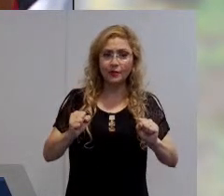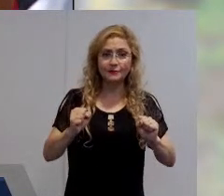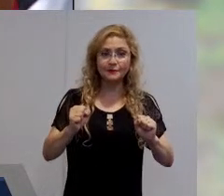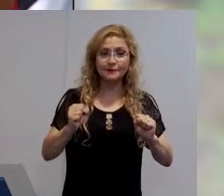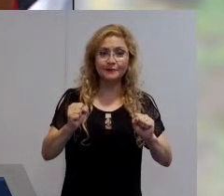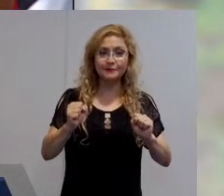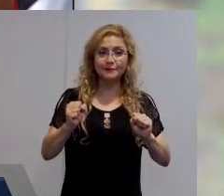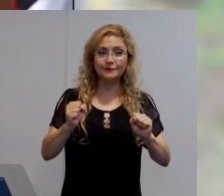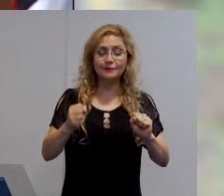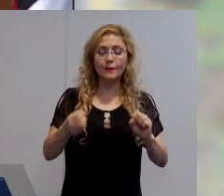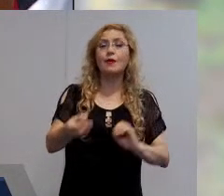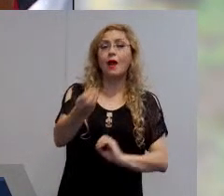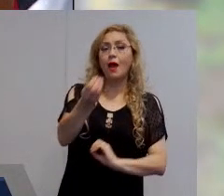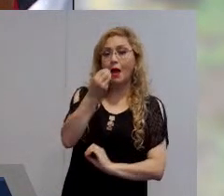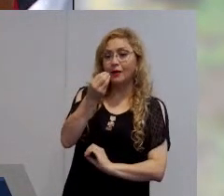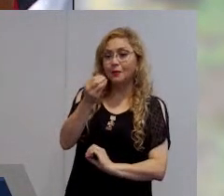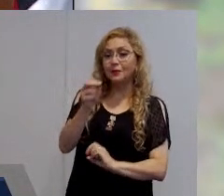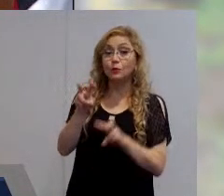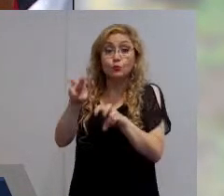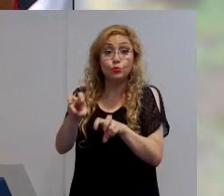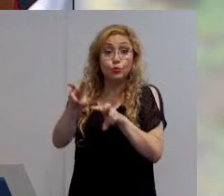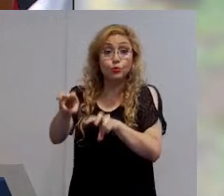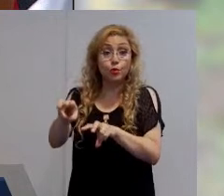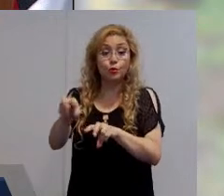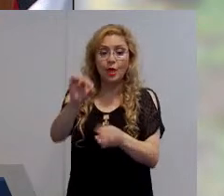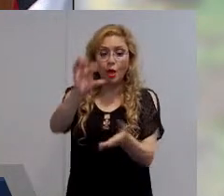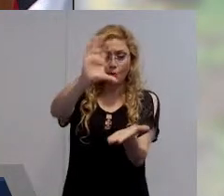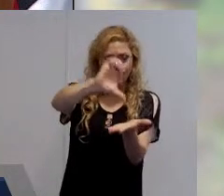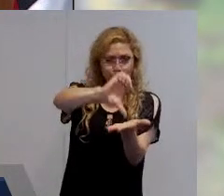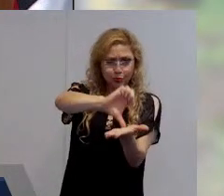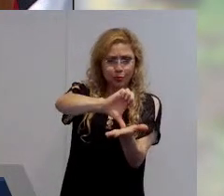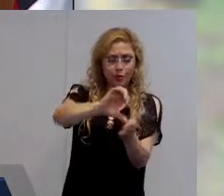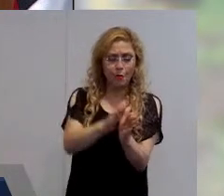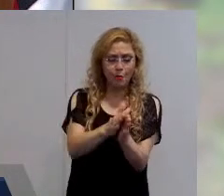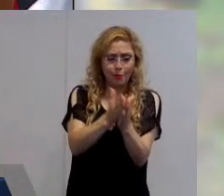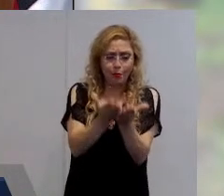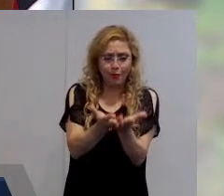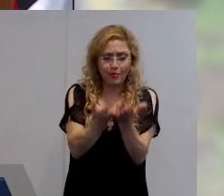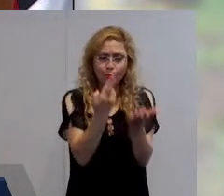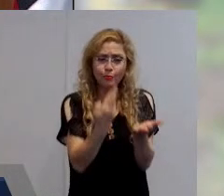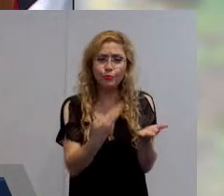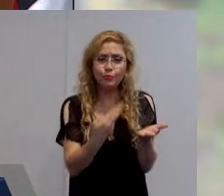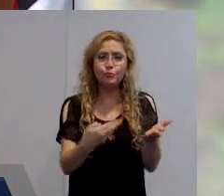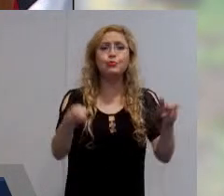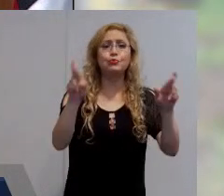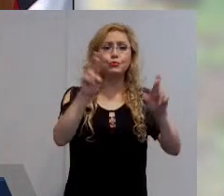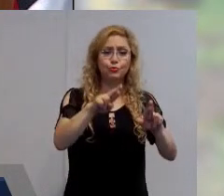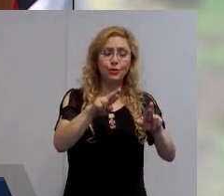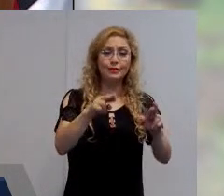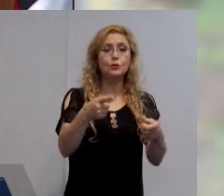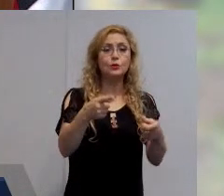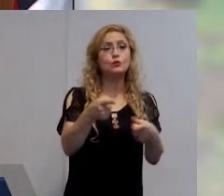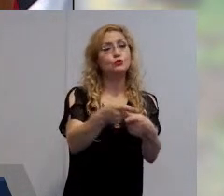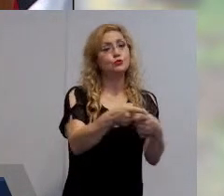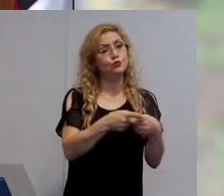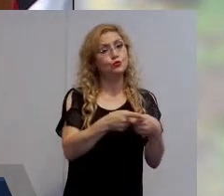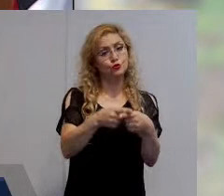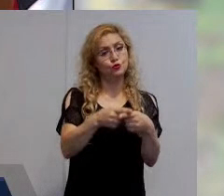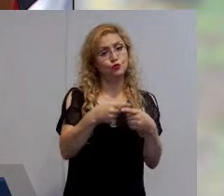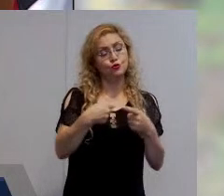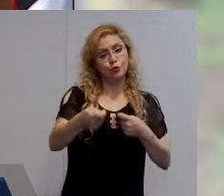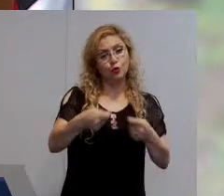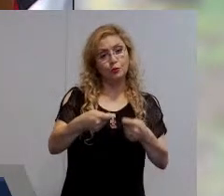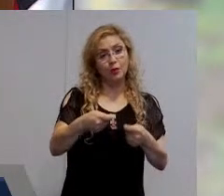for policies in order to address agriculture and food in the main axis of socioeconomic recovery. And the